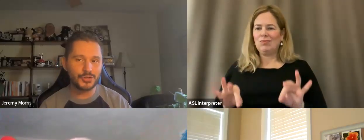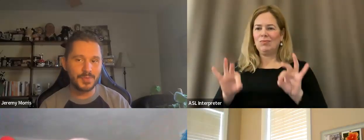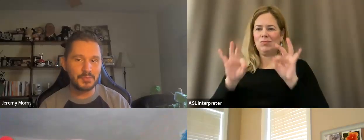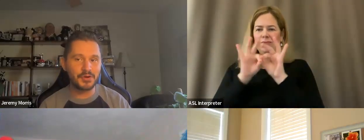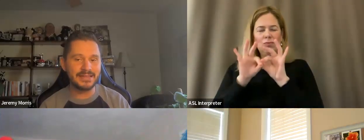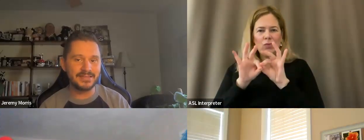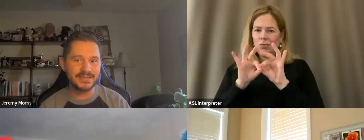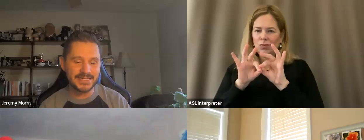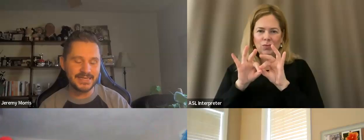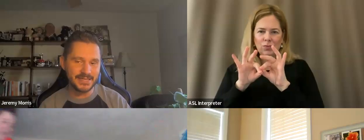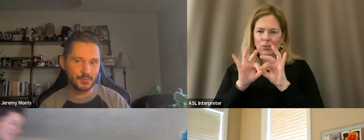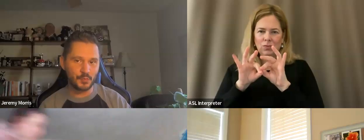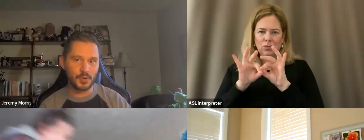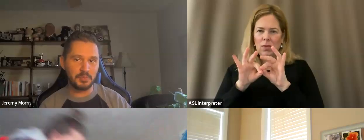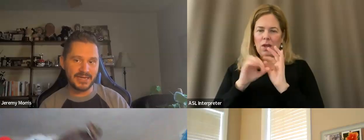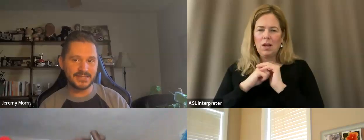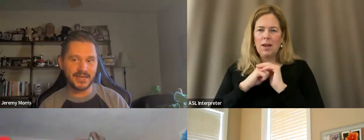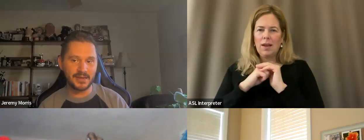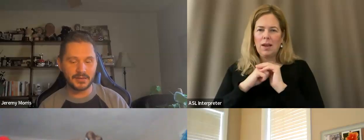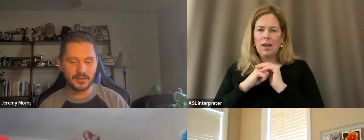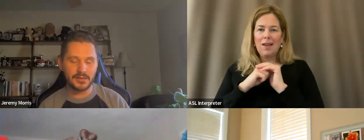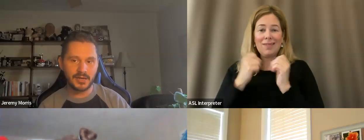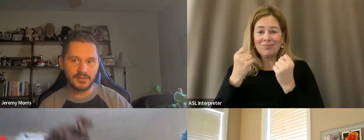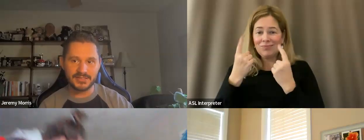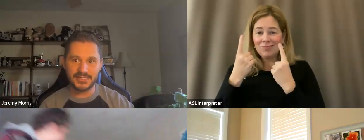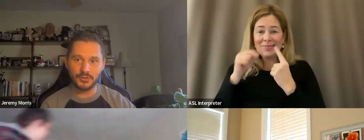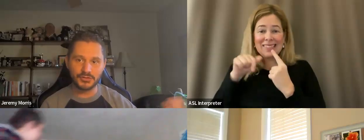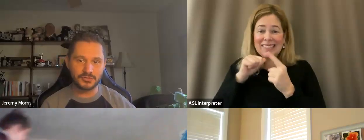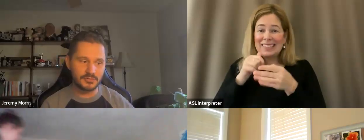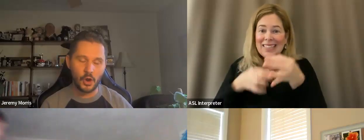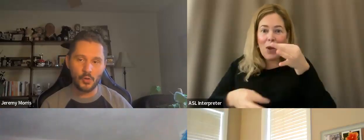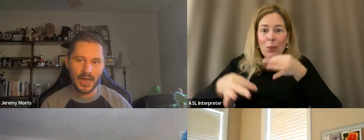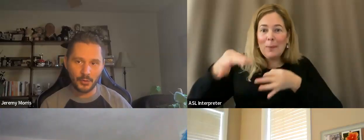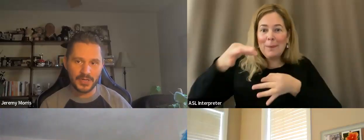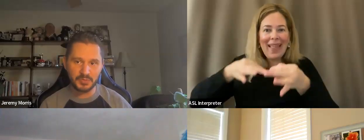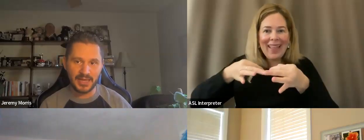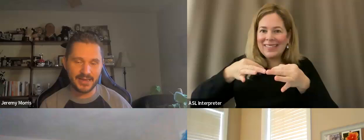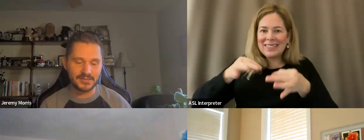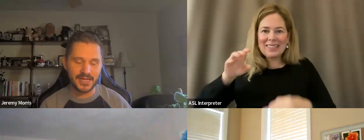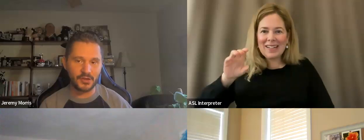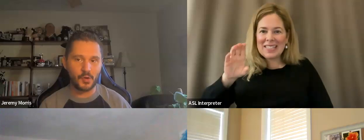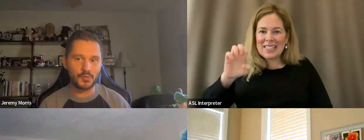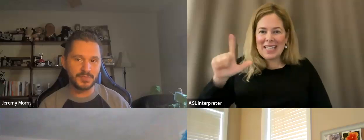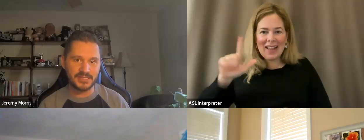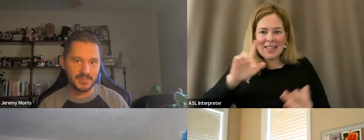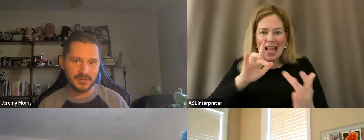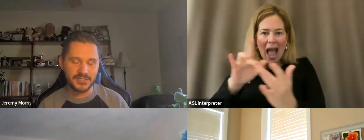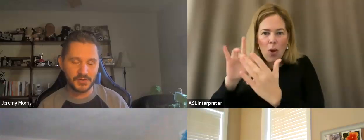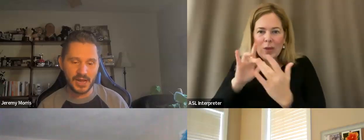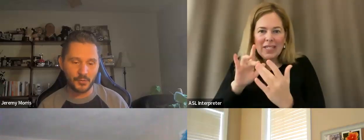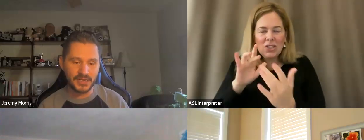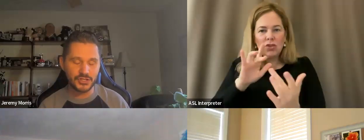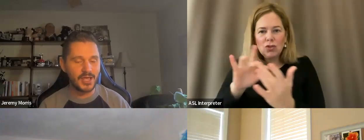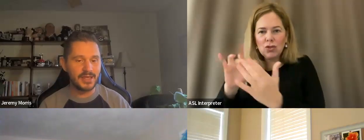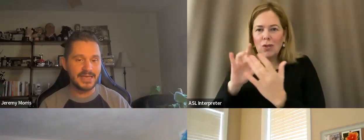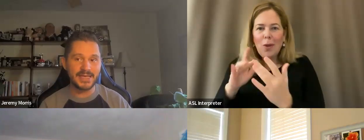And also remember, this isn't replacing the SIL's own outreach plans and their own responsibilities